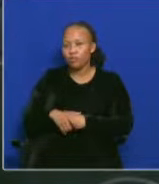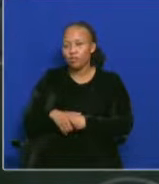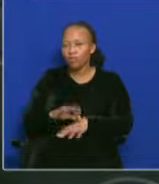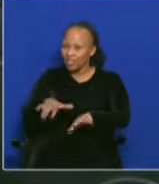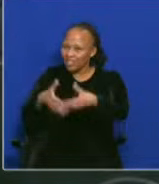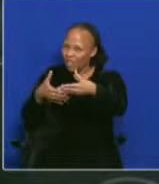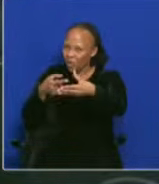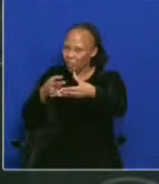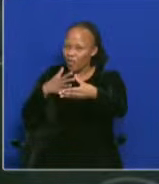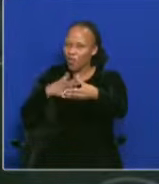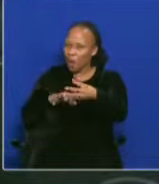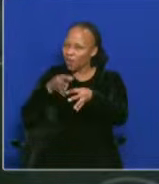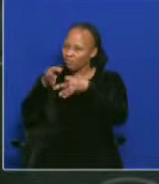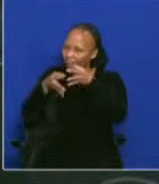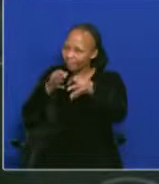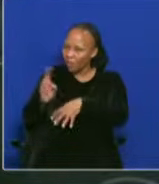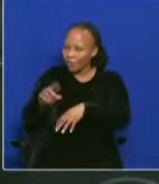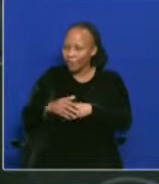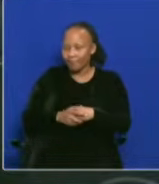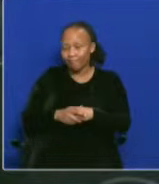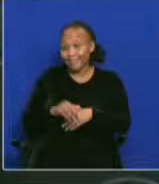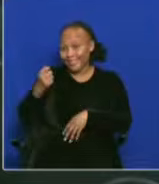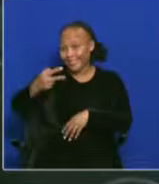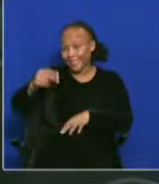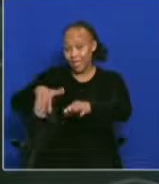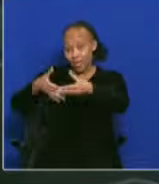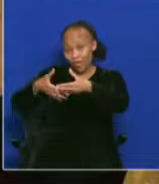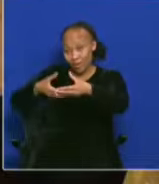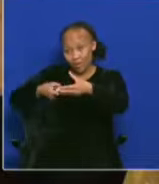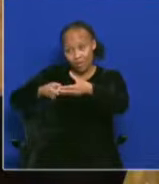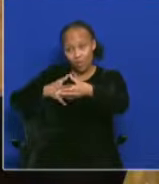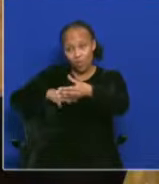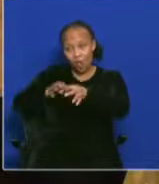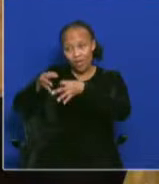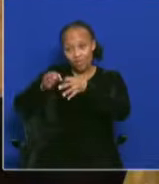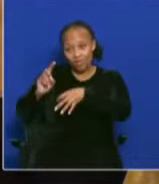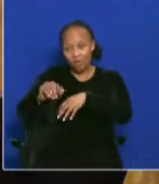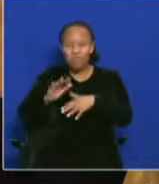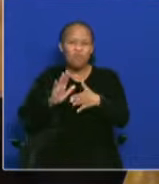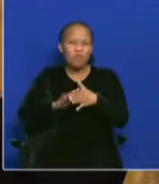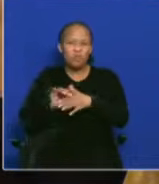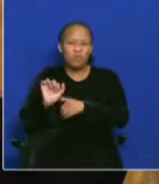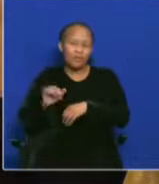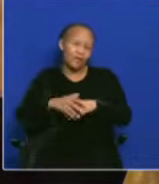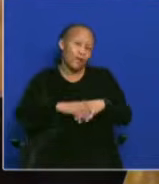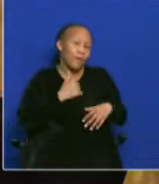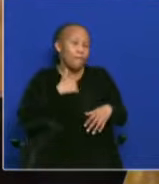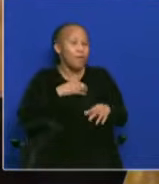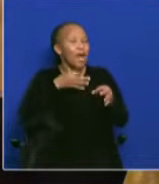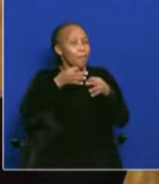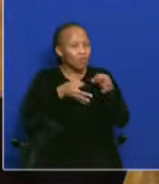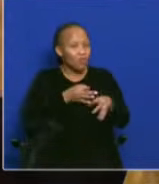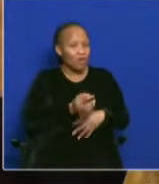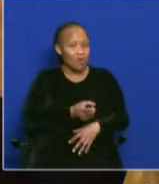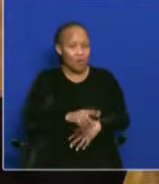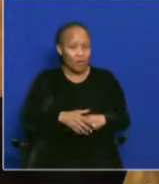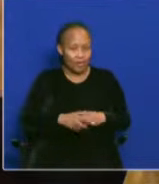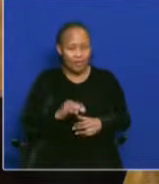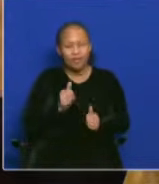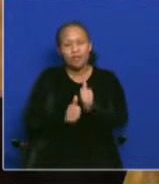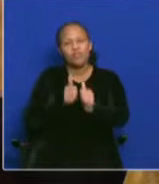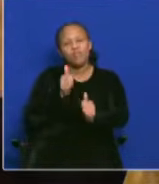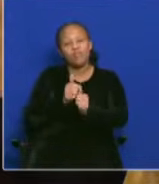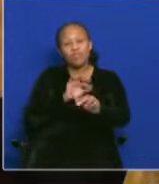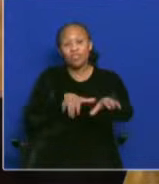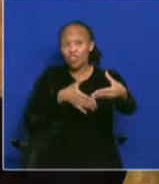document, Well, for our purposes? all I'm highlighting is that, well, firstly, I think the first document I've explained. The